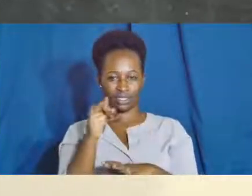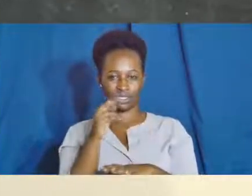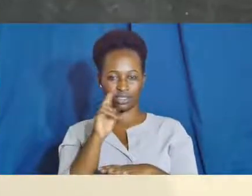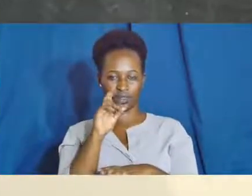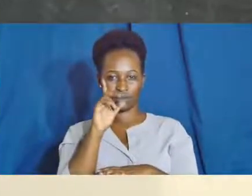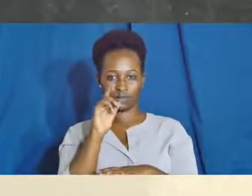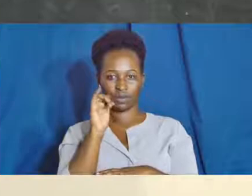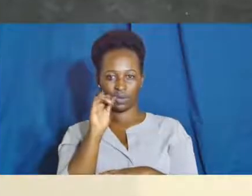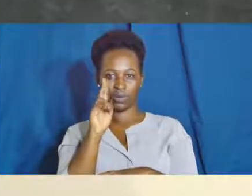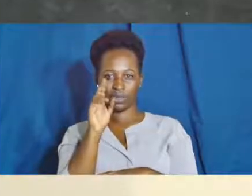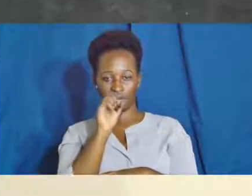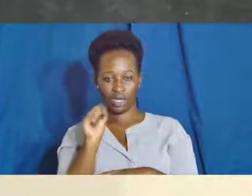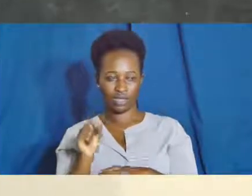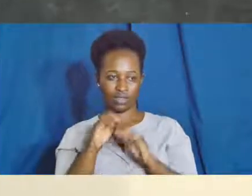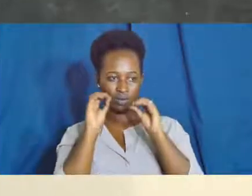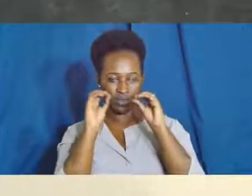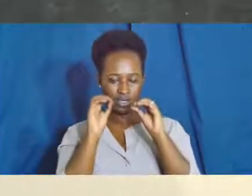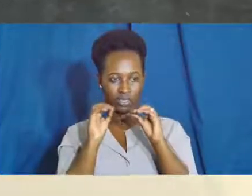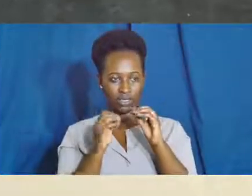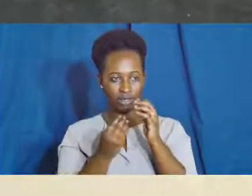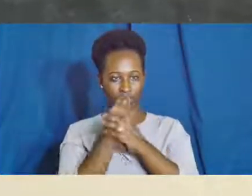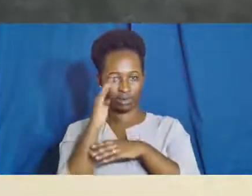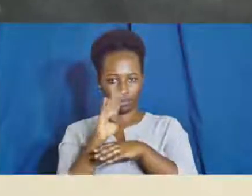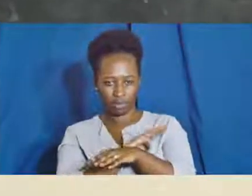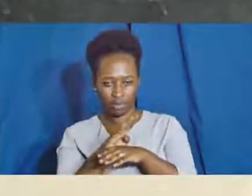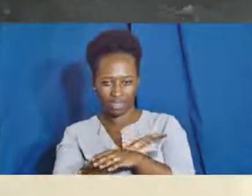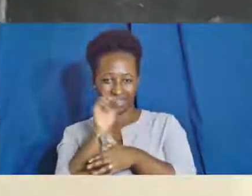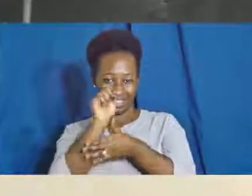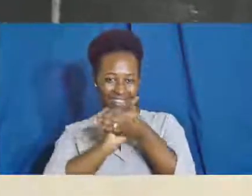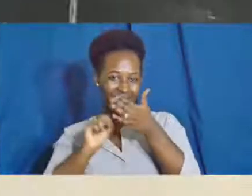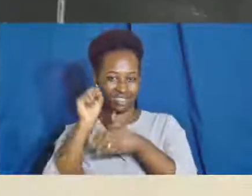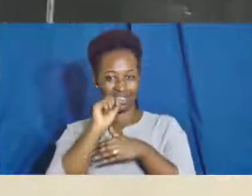in Entrepreneurship Senior 6. So,